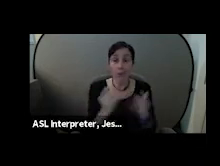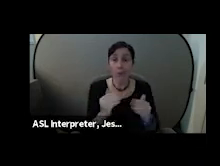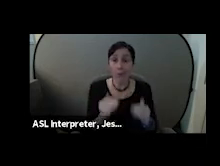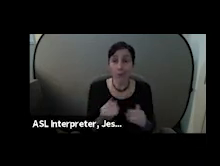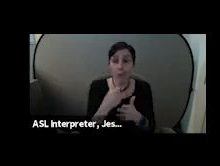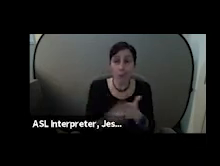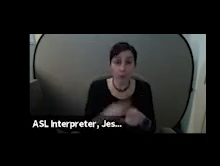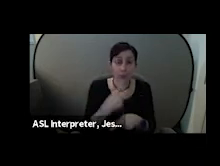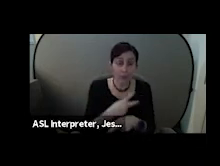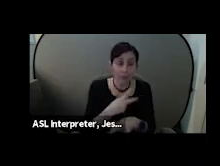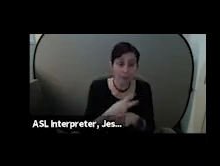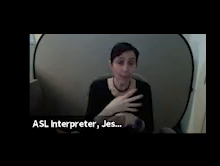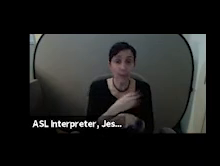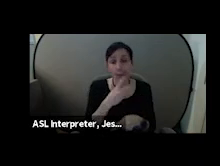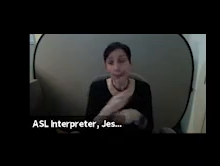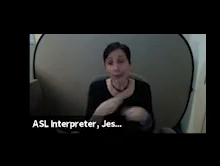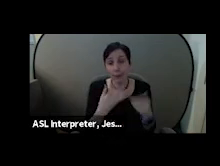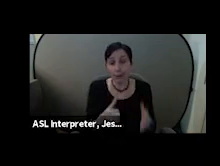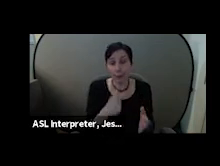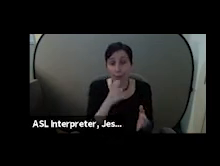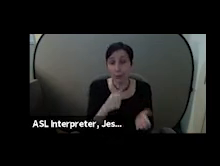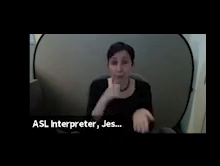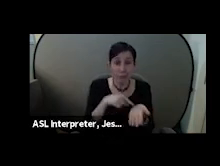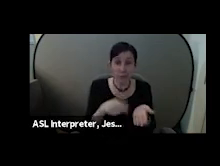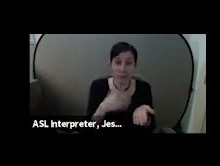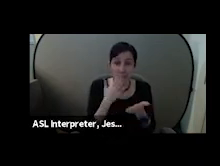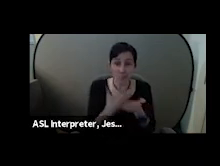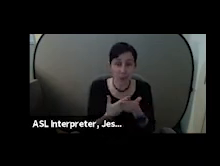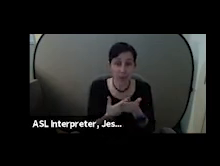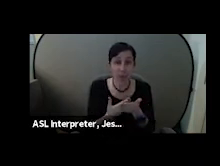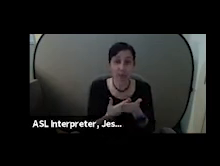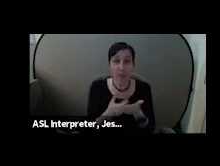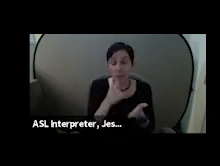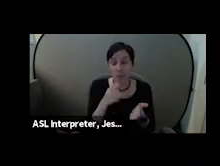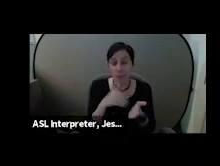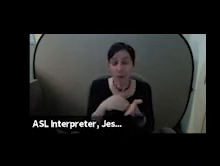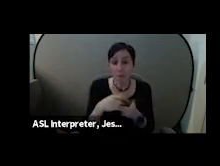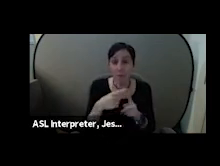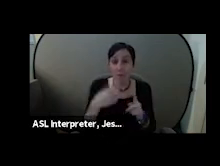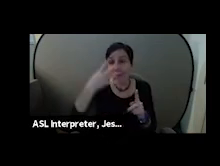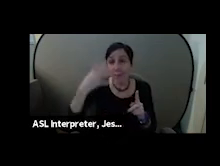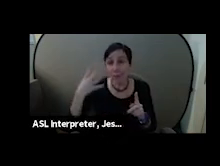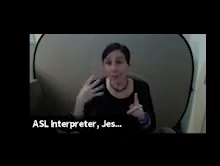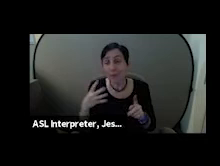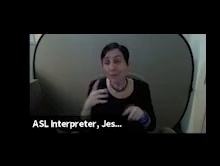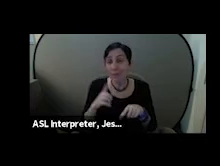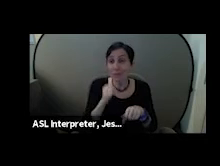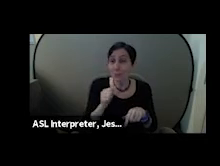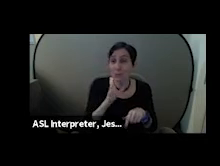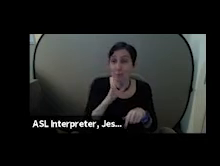caregivers, you know, who are often immigrants that don't speak English and